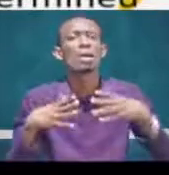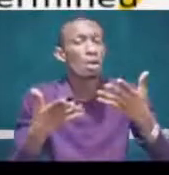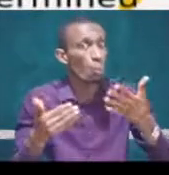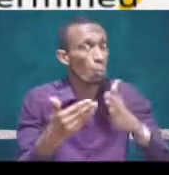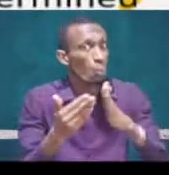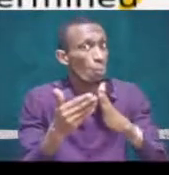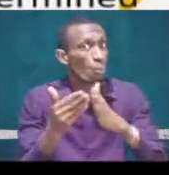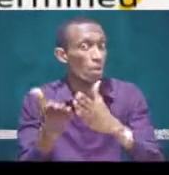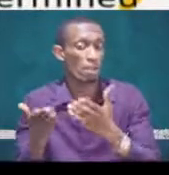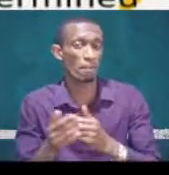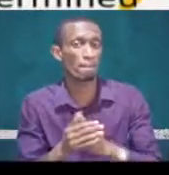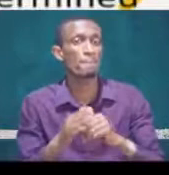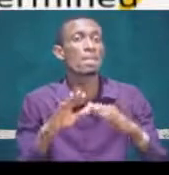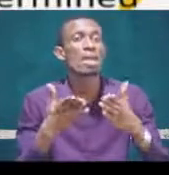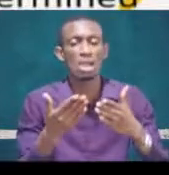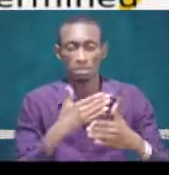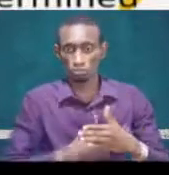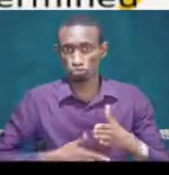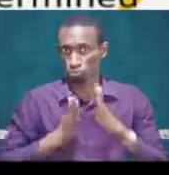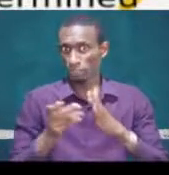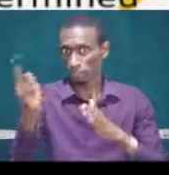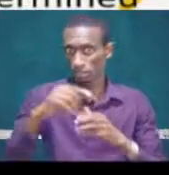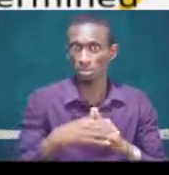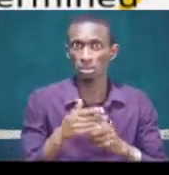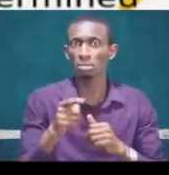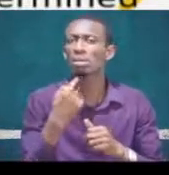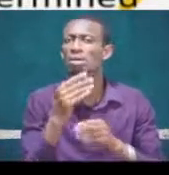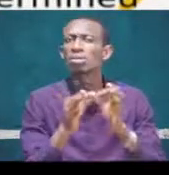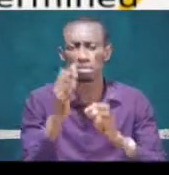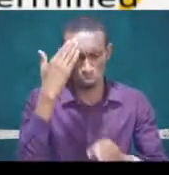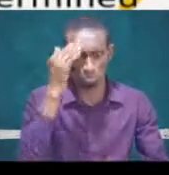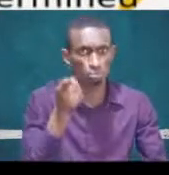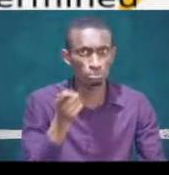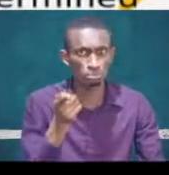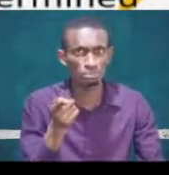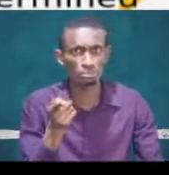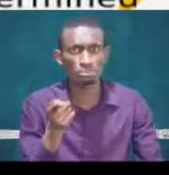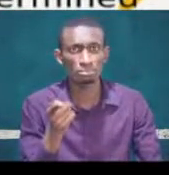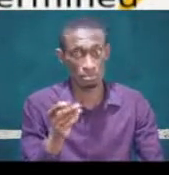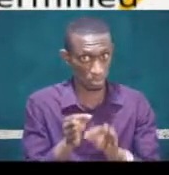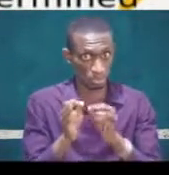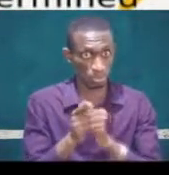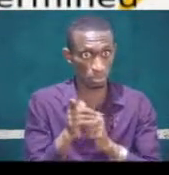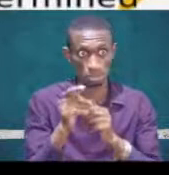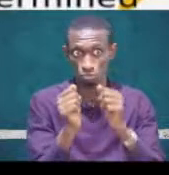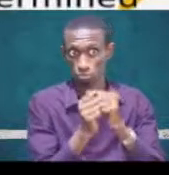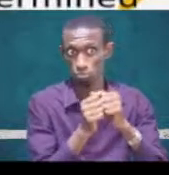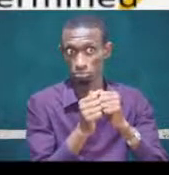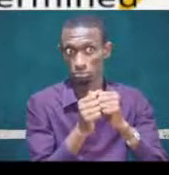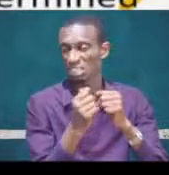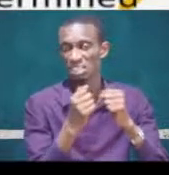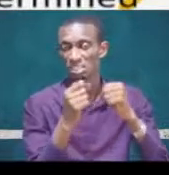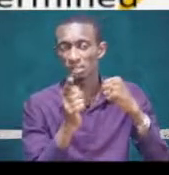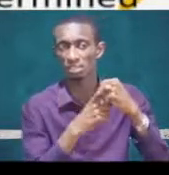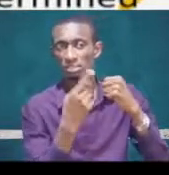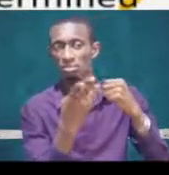this? How did these scientists come out to know that, you know what? For these 64 codons determined